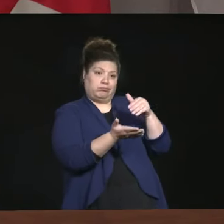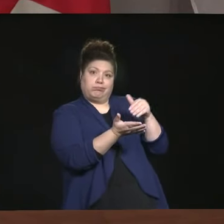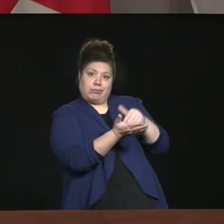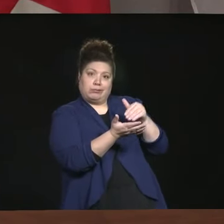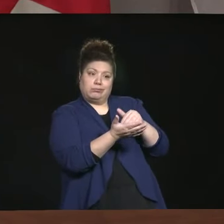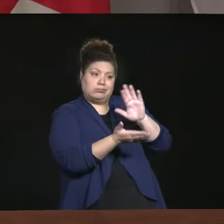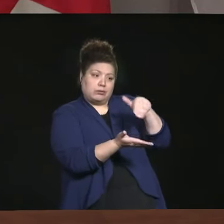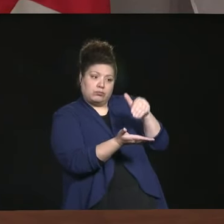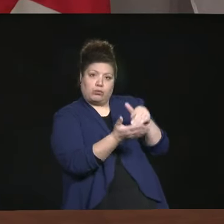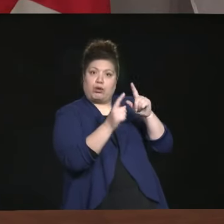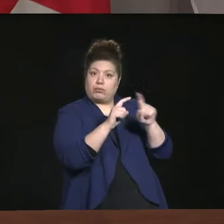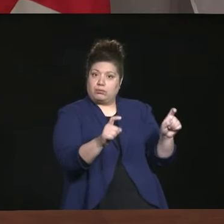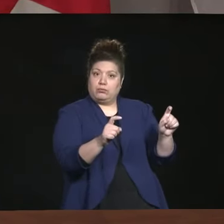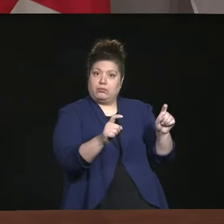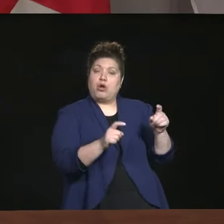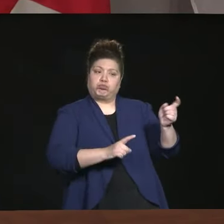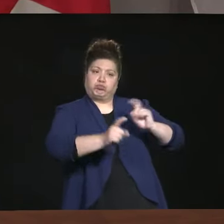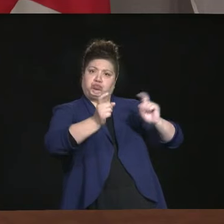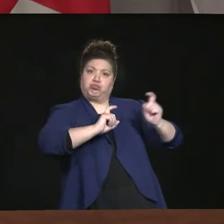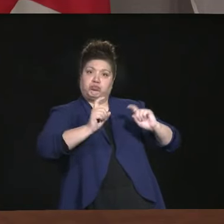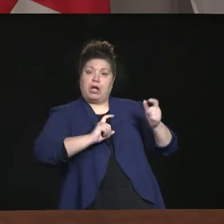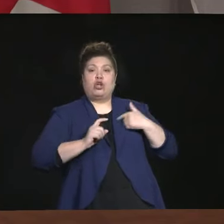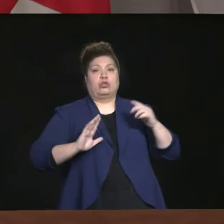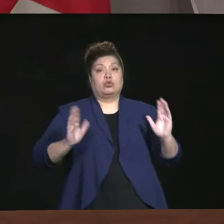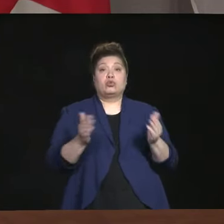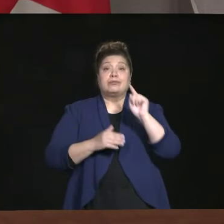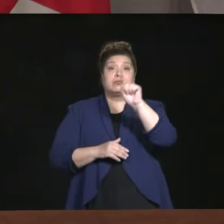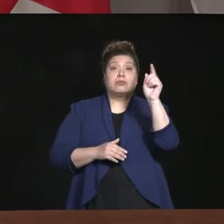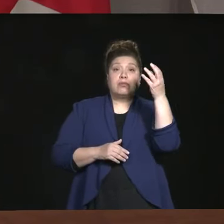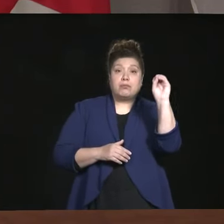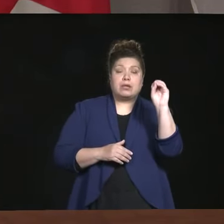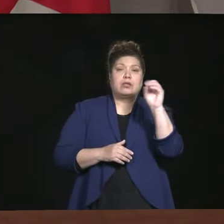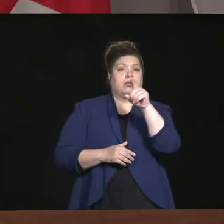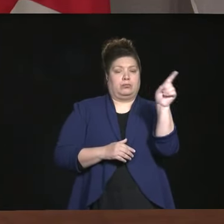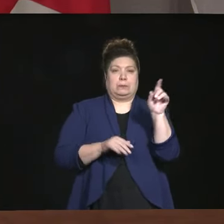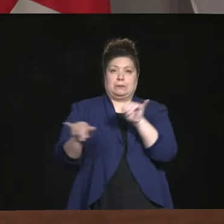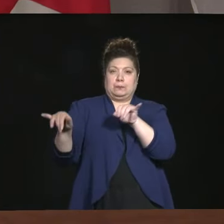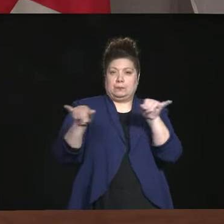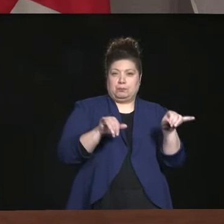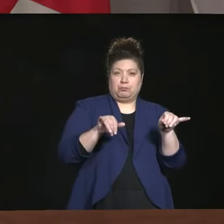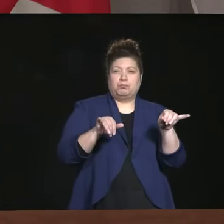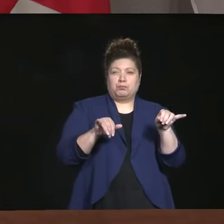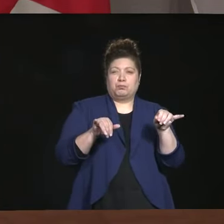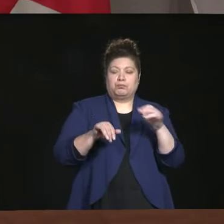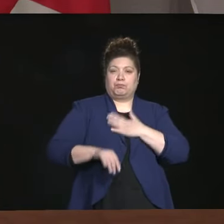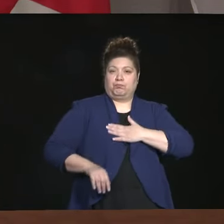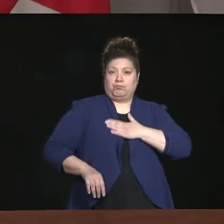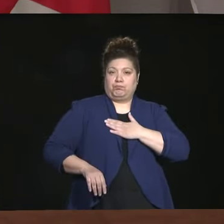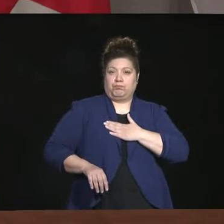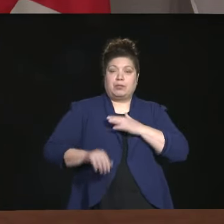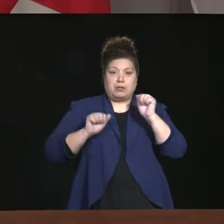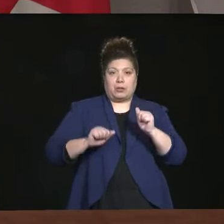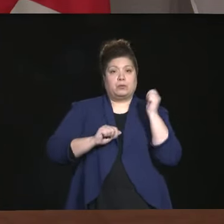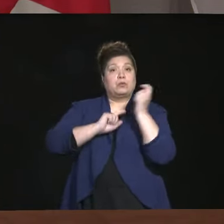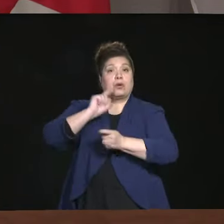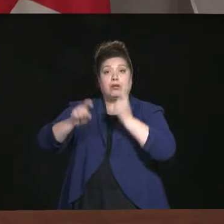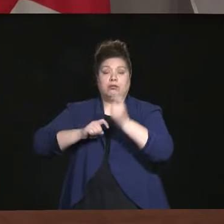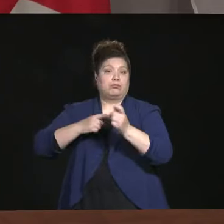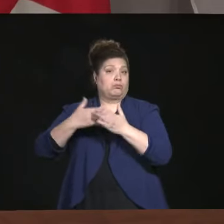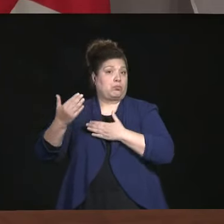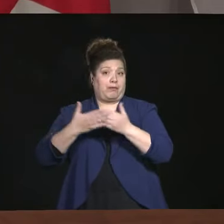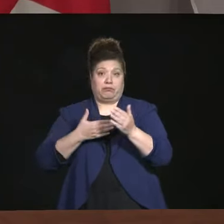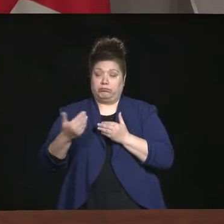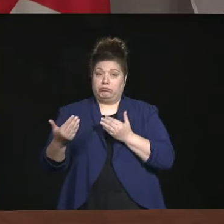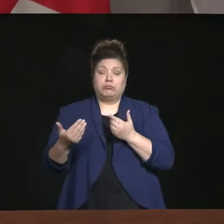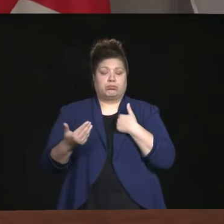companies to follow their lead in generously donating whatever they can during this challenging time. And let me